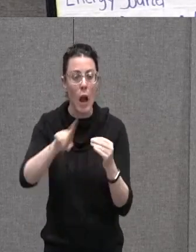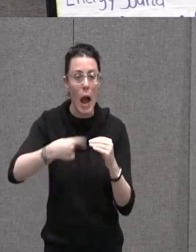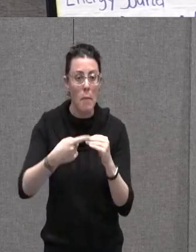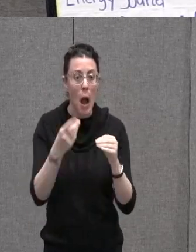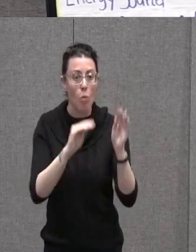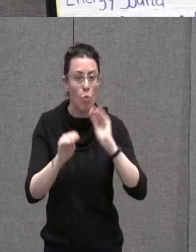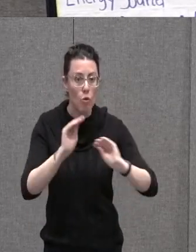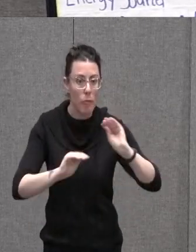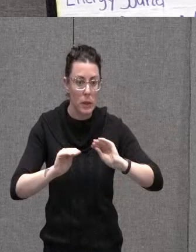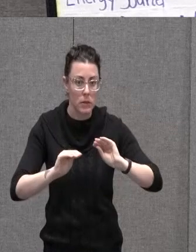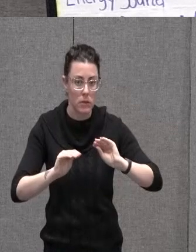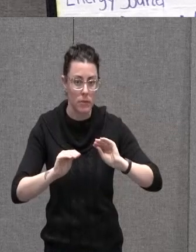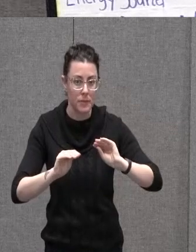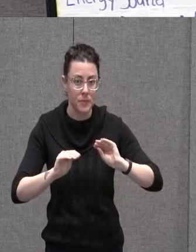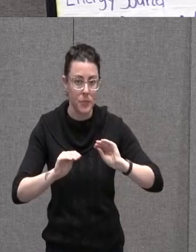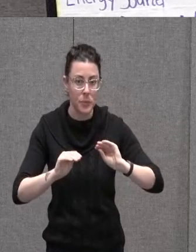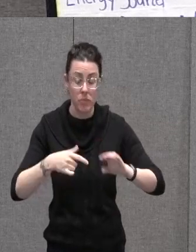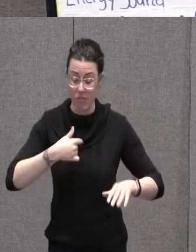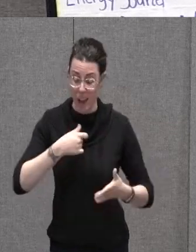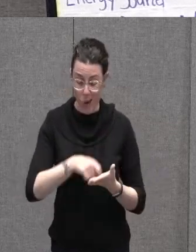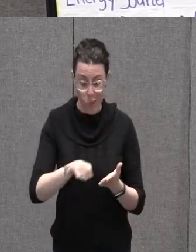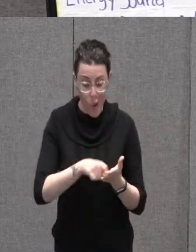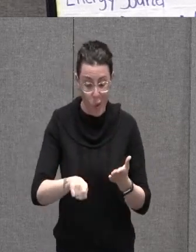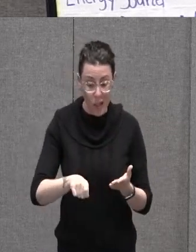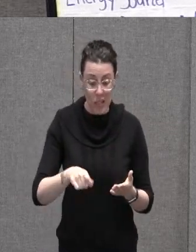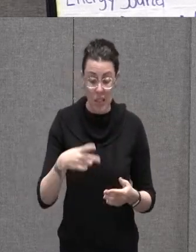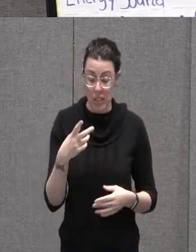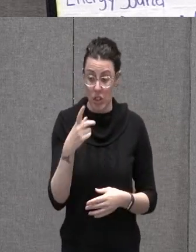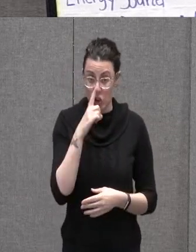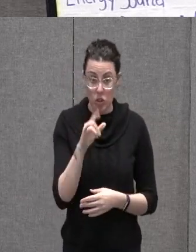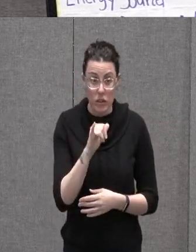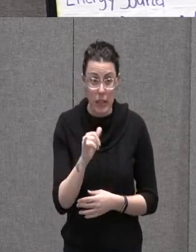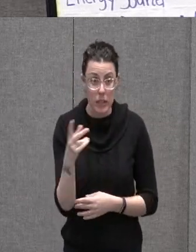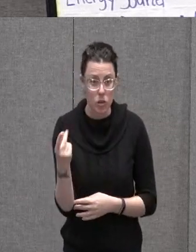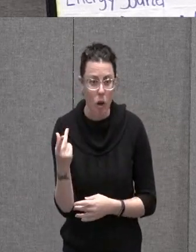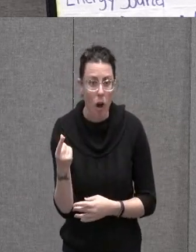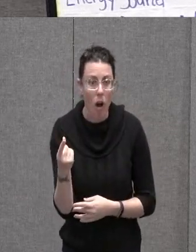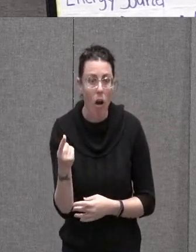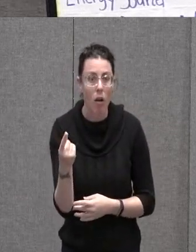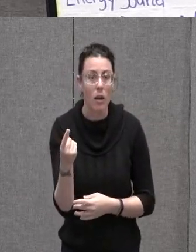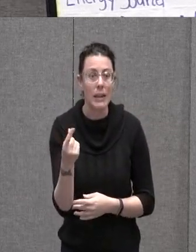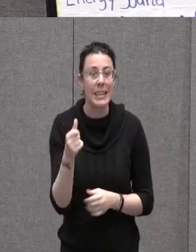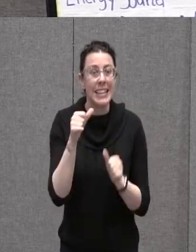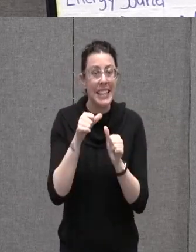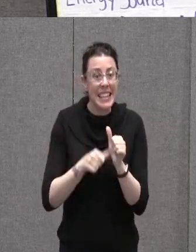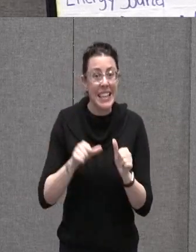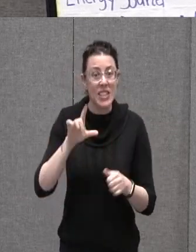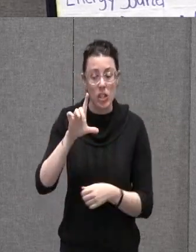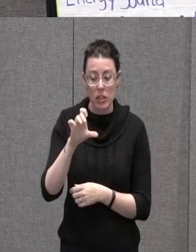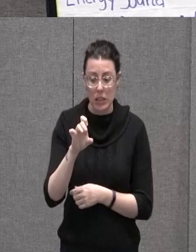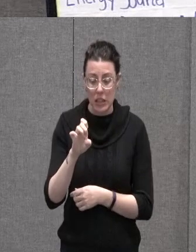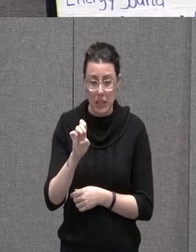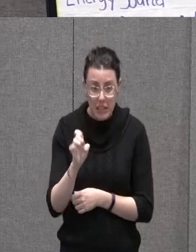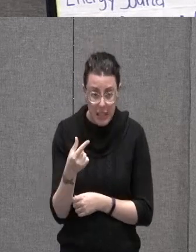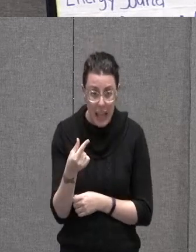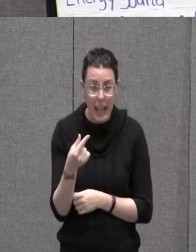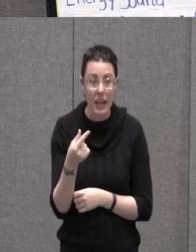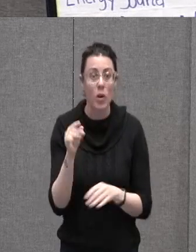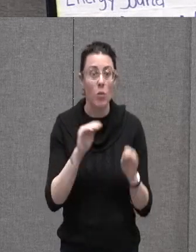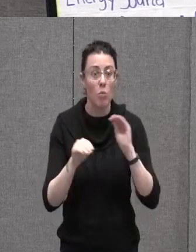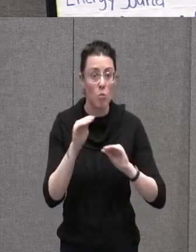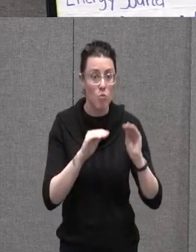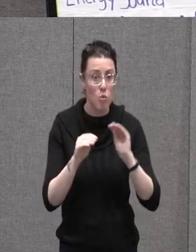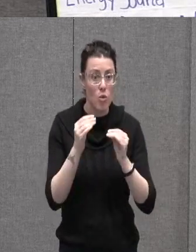dog, that his 4 legs move independently, and they're black, and they make him kind of look tall.